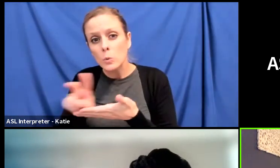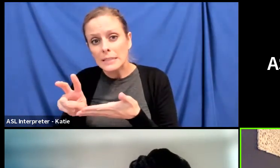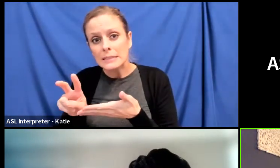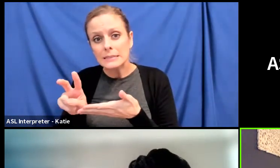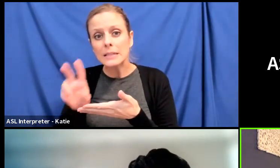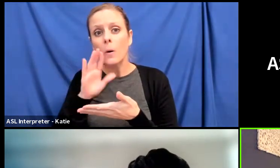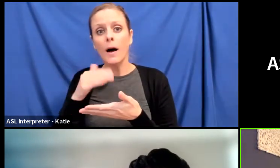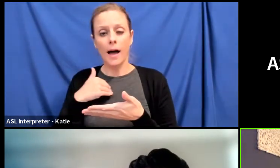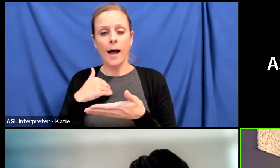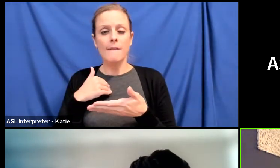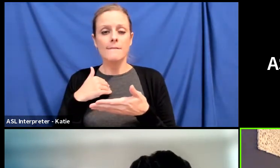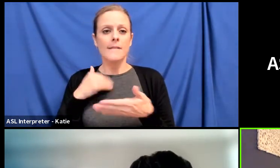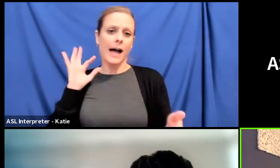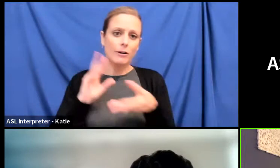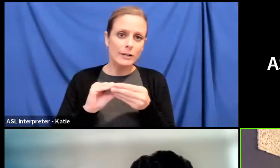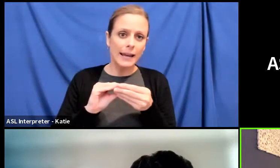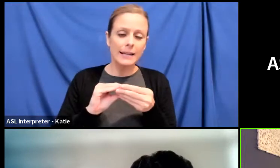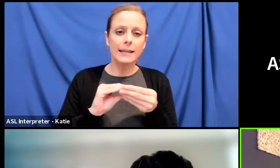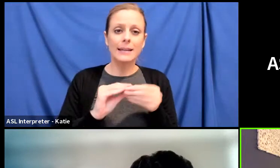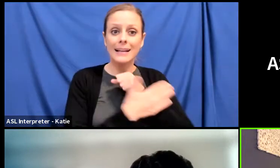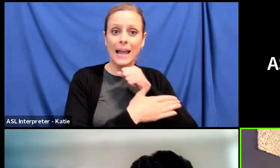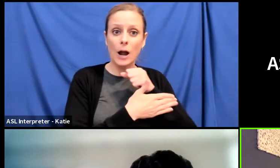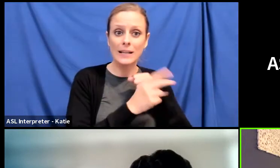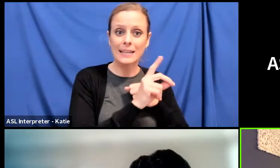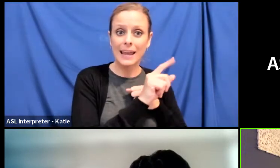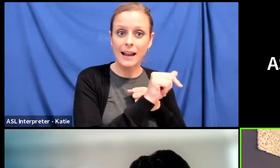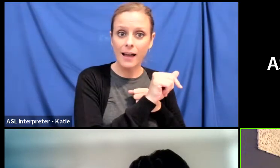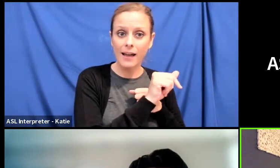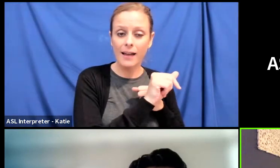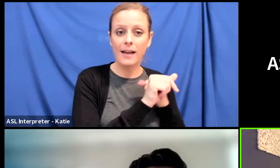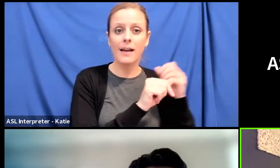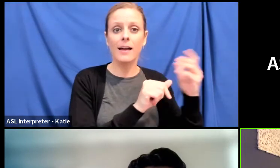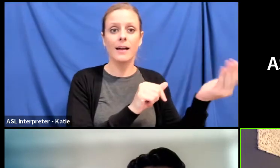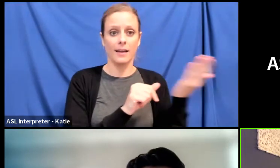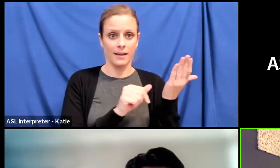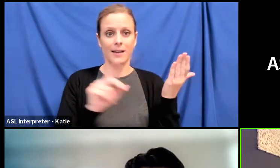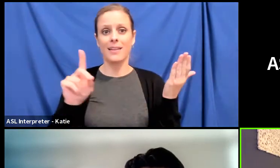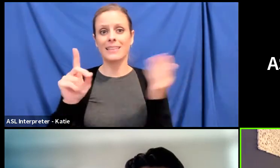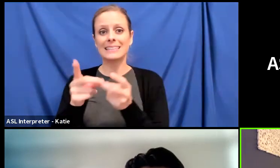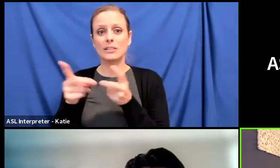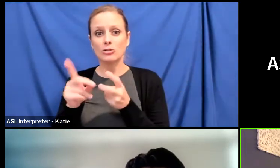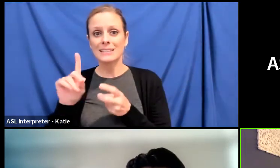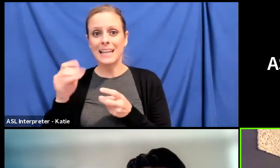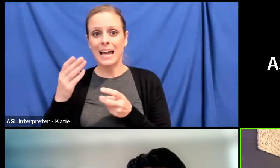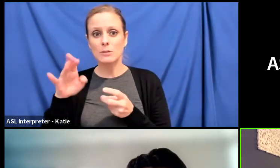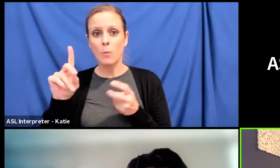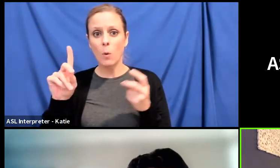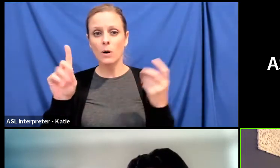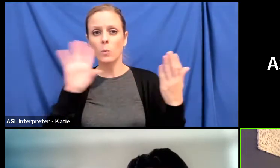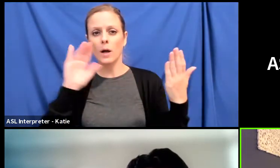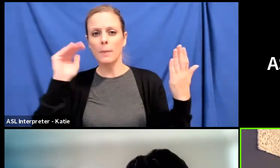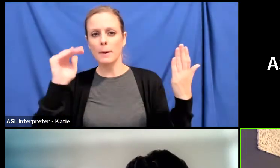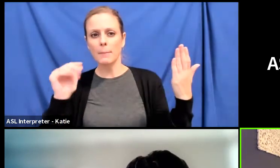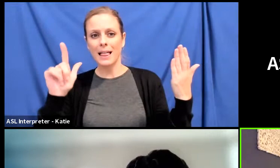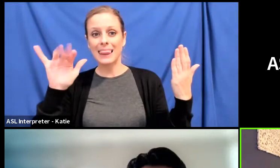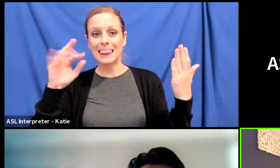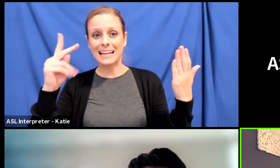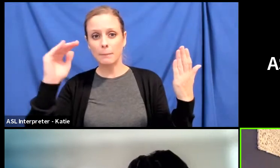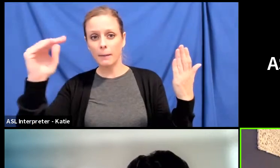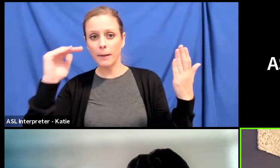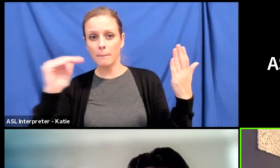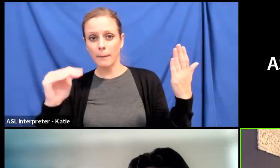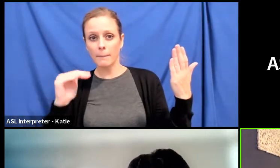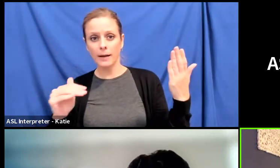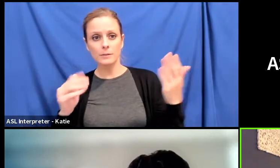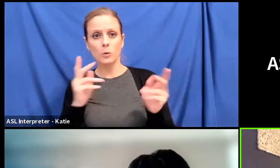some aggregated county data and then links to all of the district dashboards where people can see what individual district data looks like.